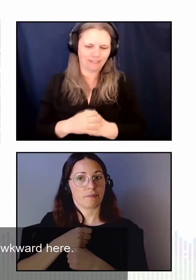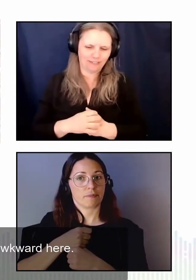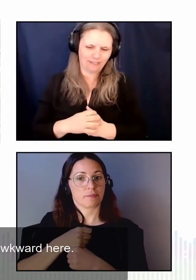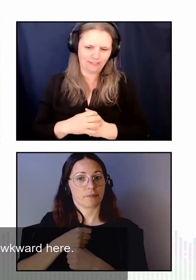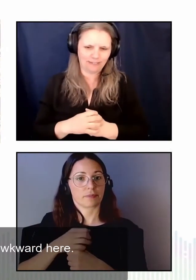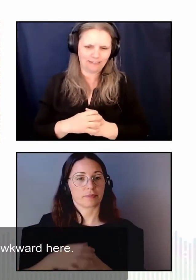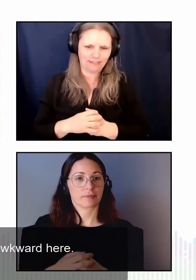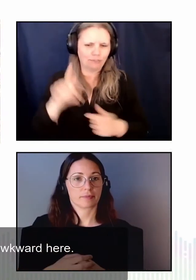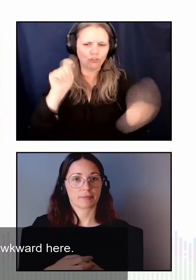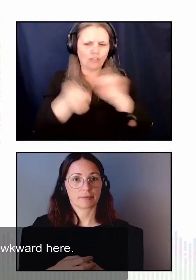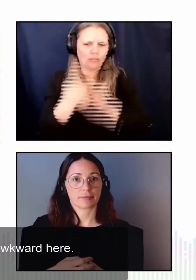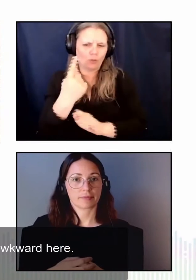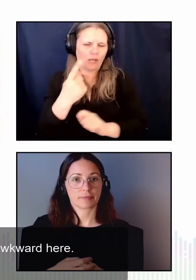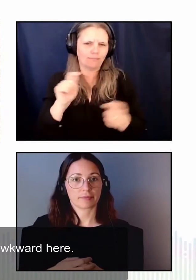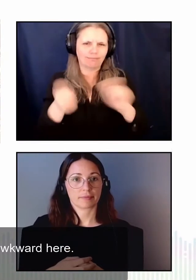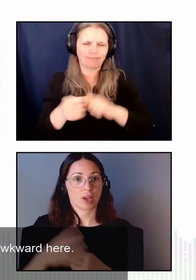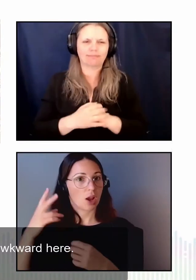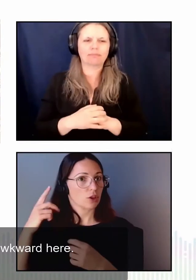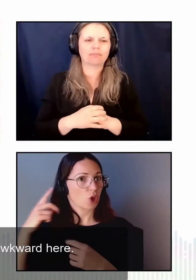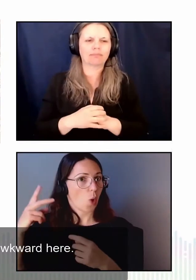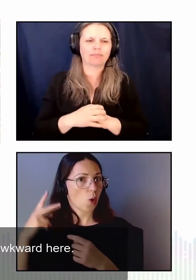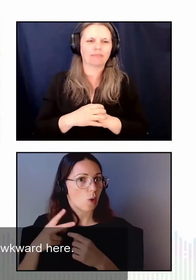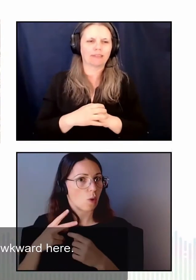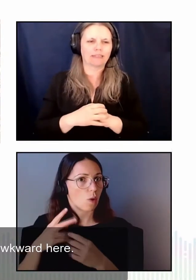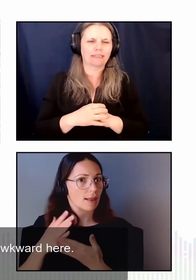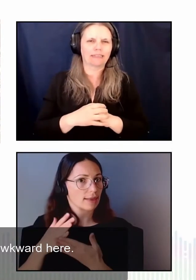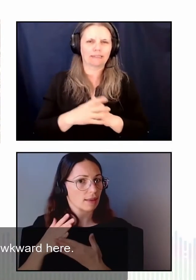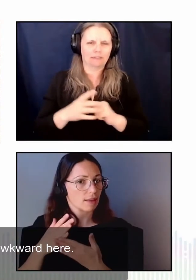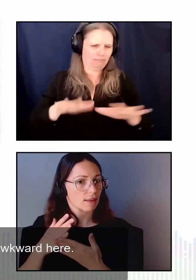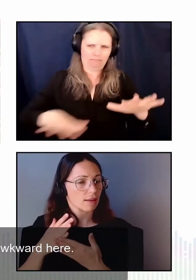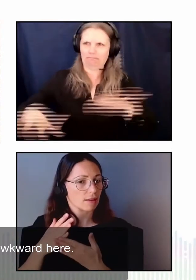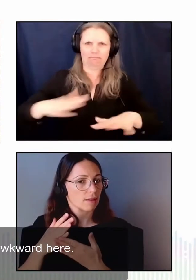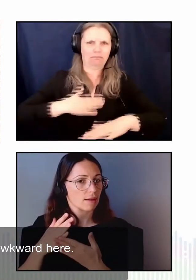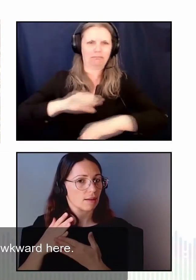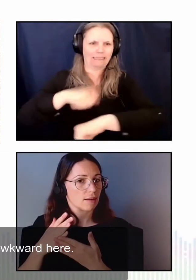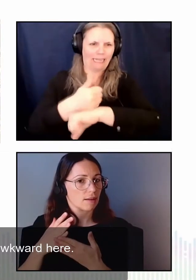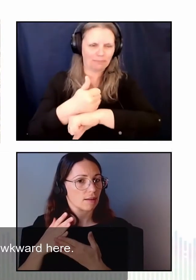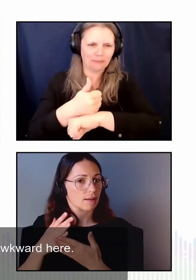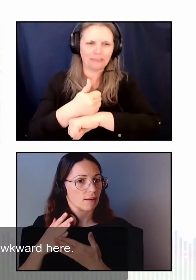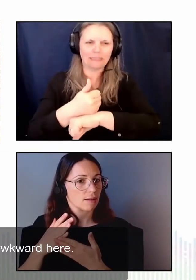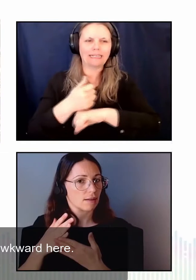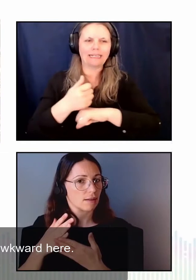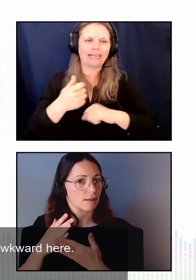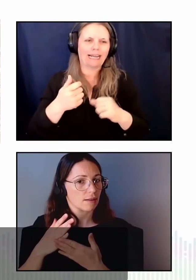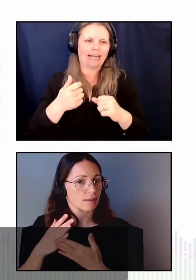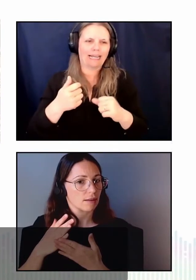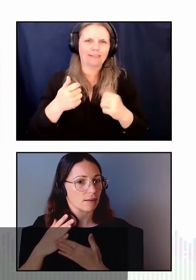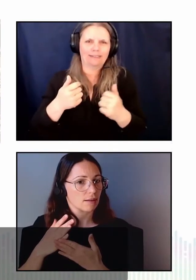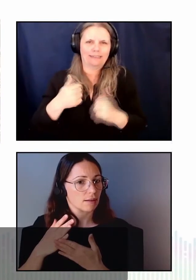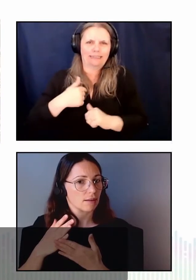adjust something here. It's very awkward here. I don't have a studio. I'm in